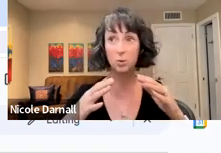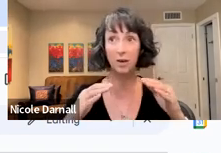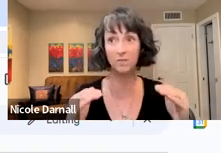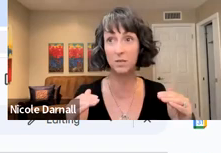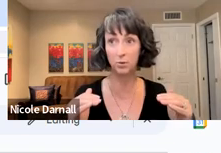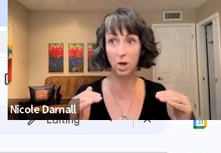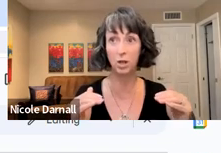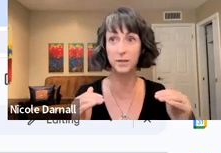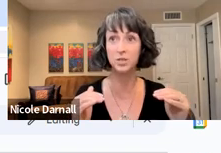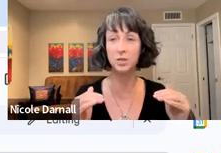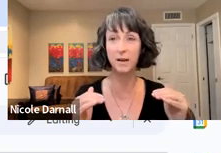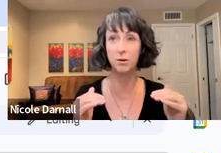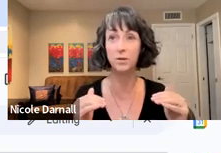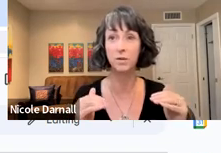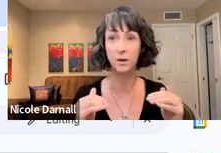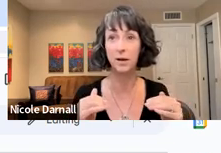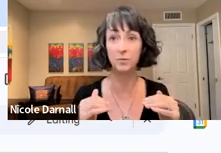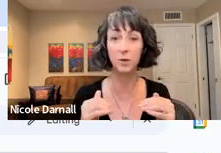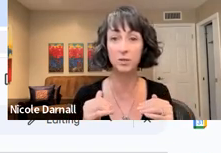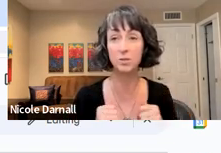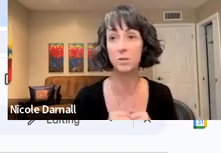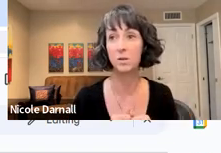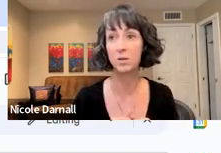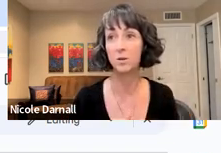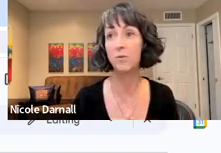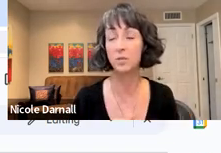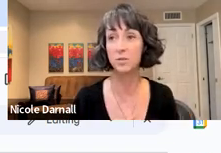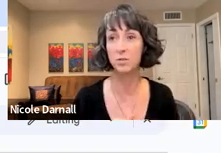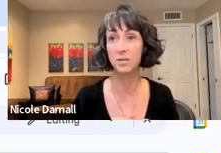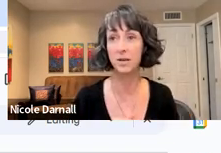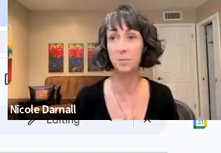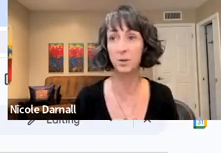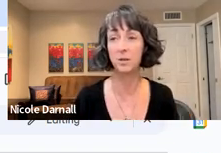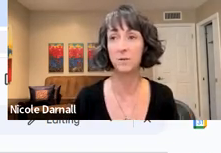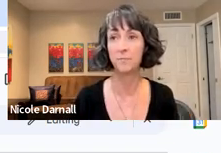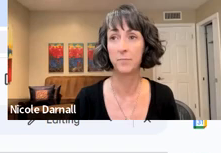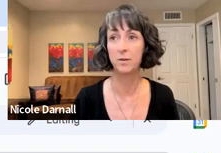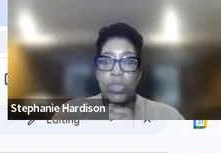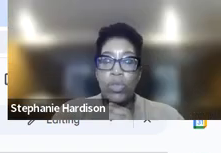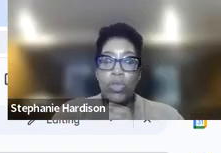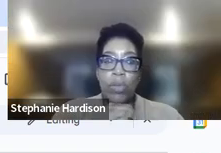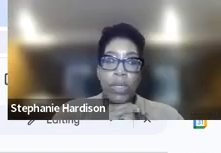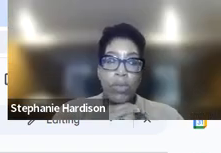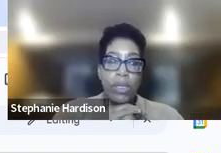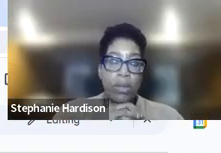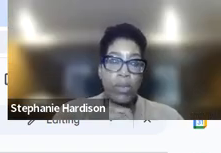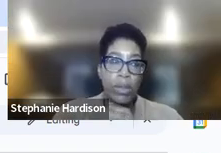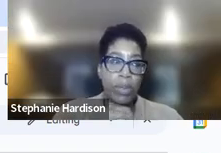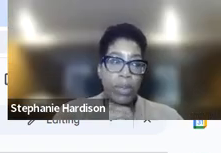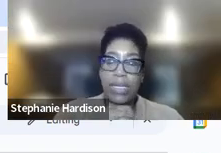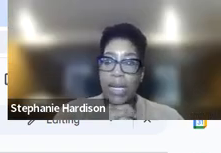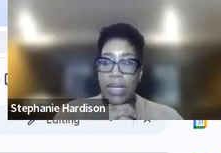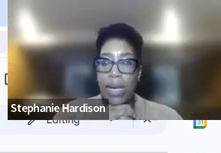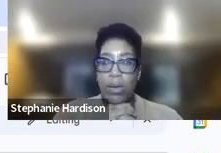those who have deeper knowledge about the way the revisions are set up. So normally